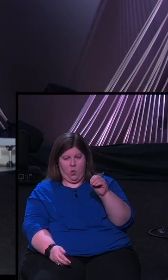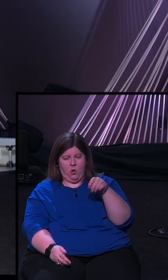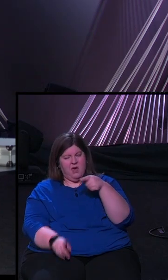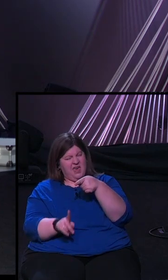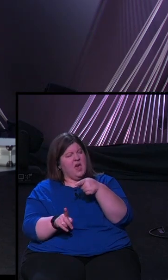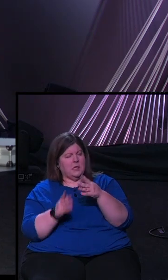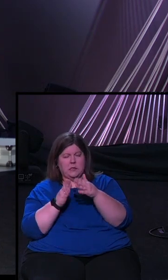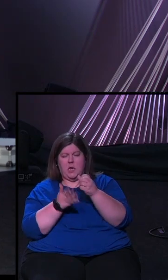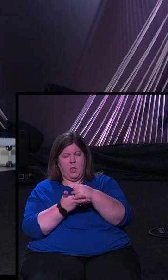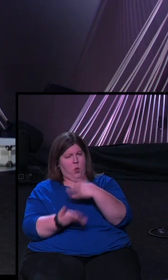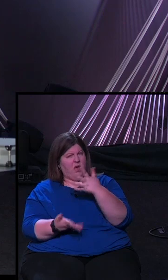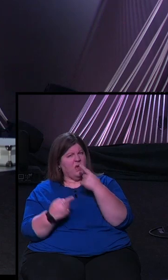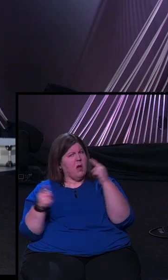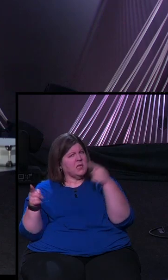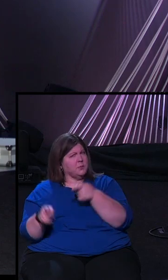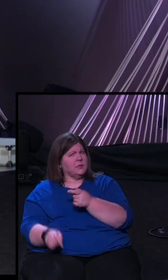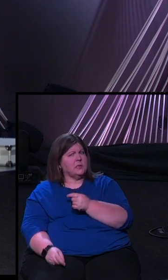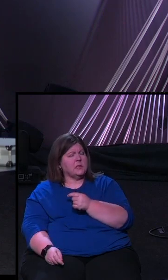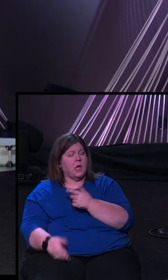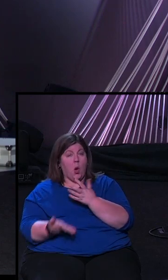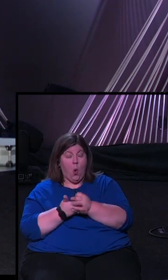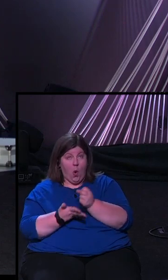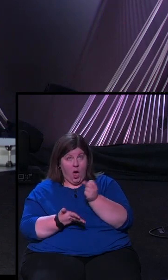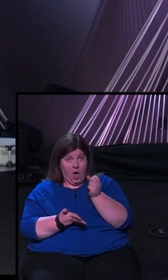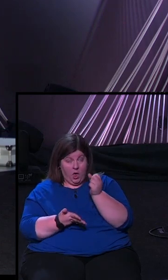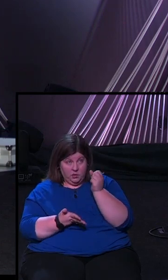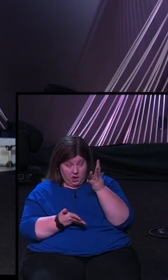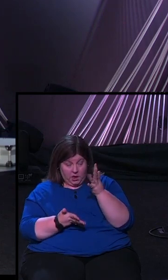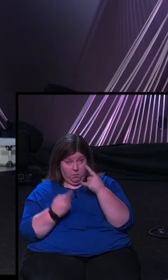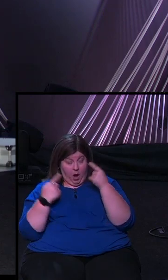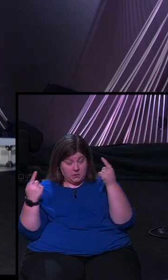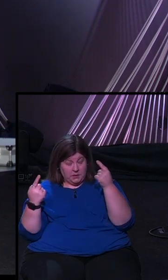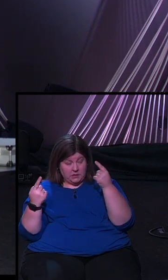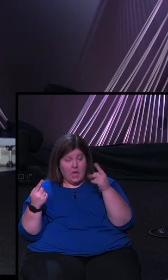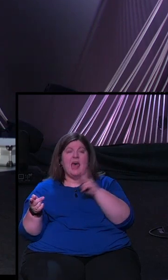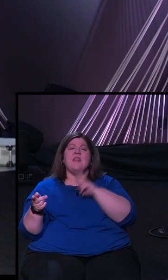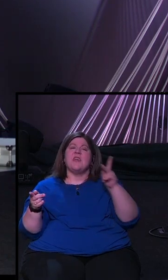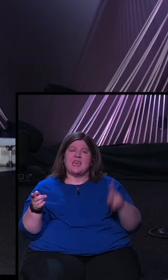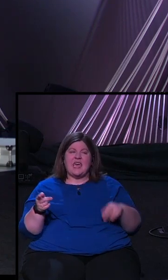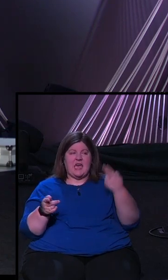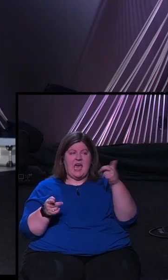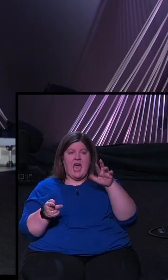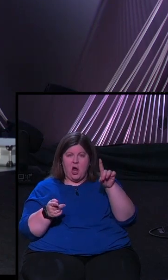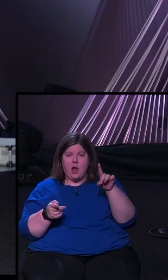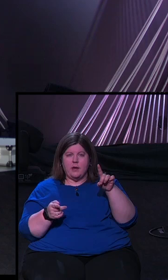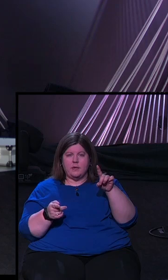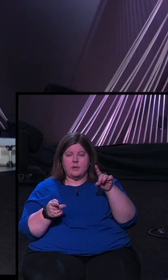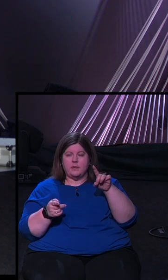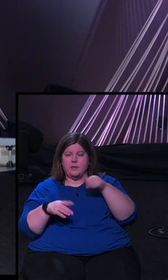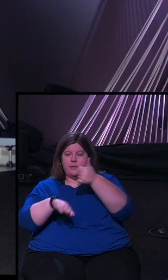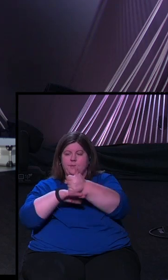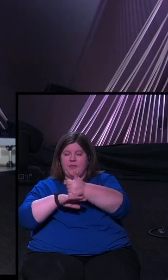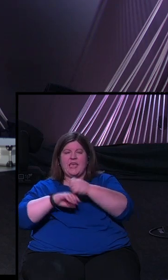and prosperous city. In fact, it was so wealthy and so prosperous that Herod, who was the king, the acting king at the time, built his